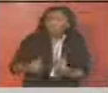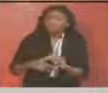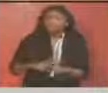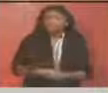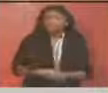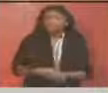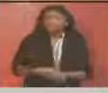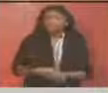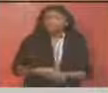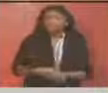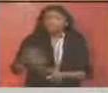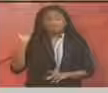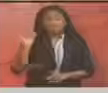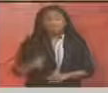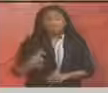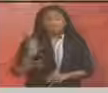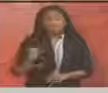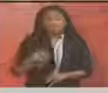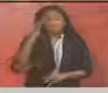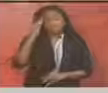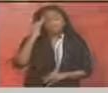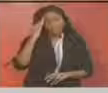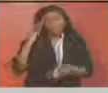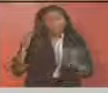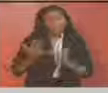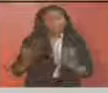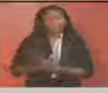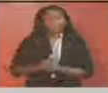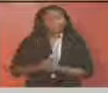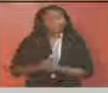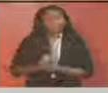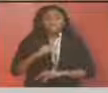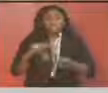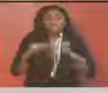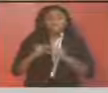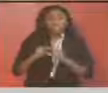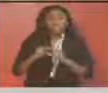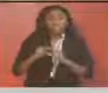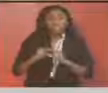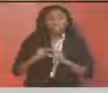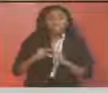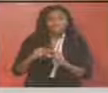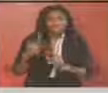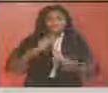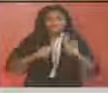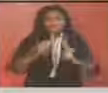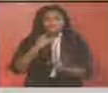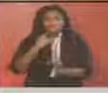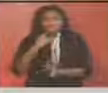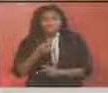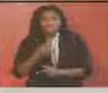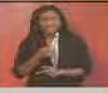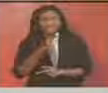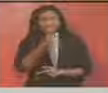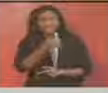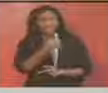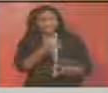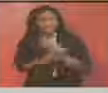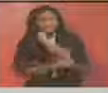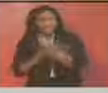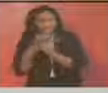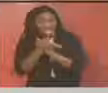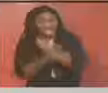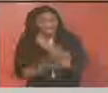We must note that when we are compared to other countries that have started their vaccination